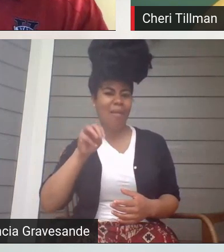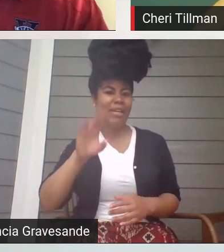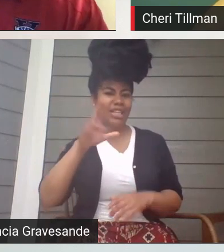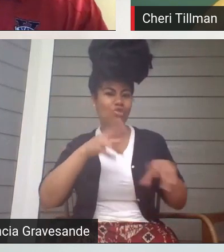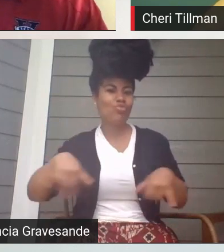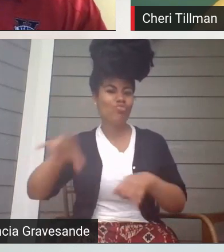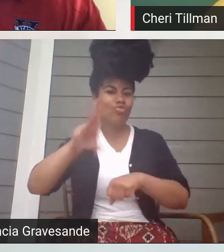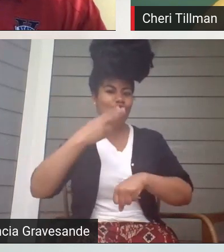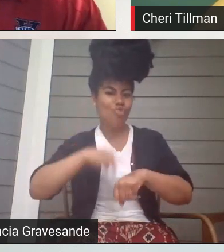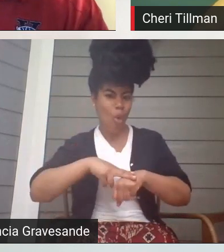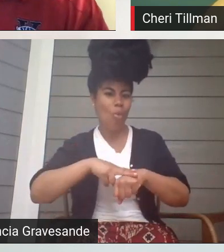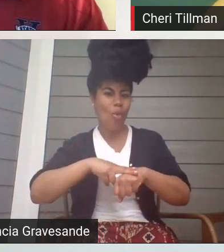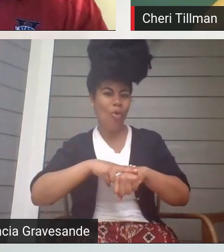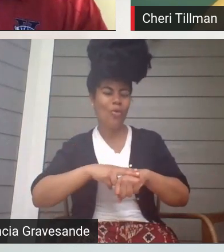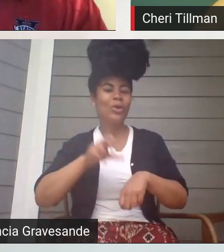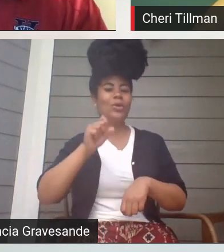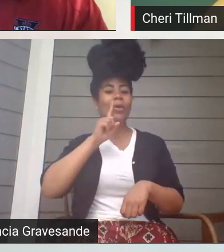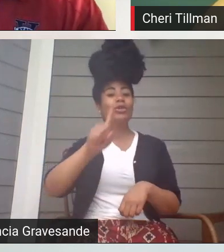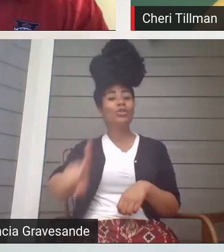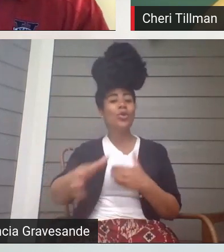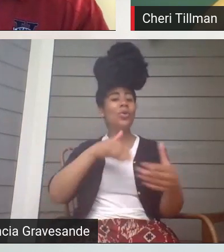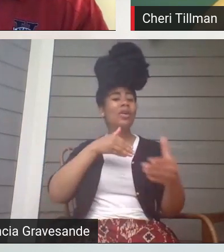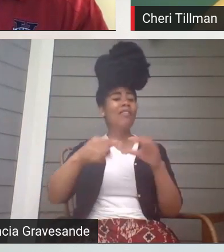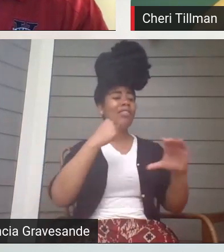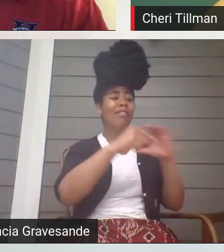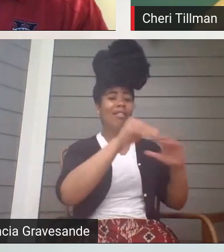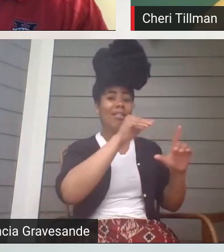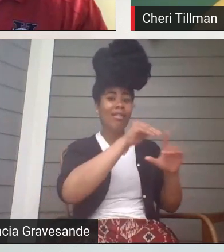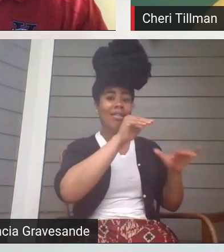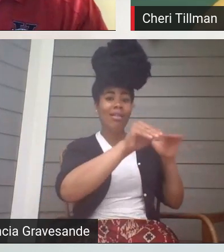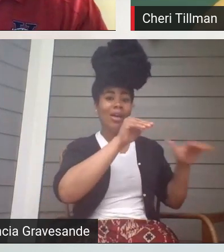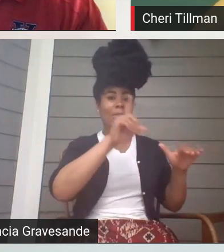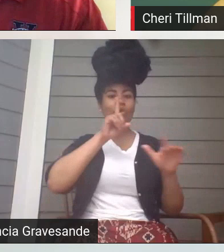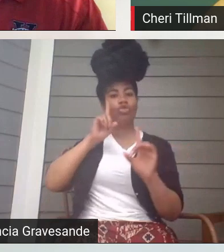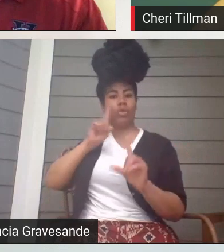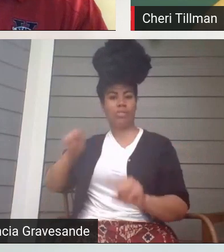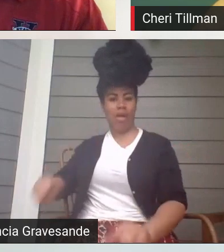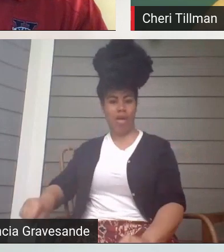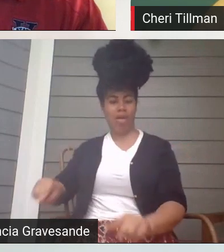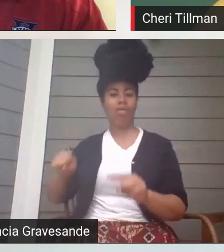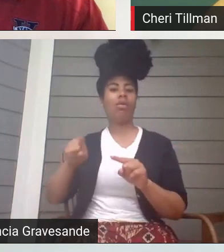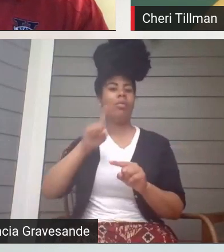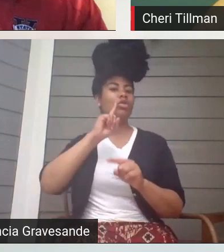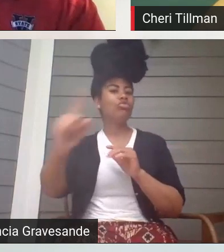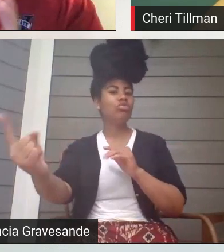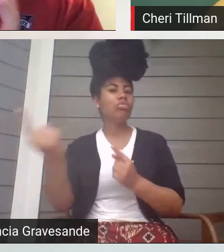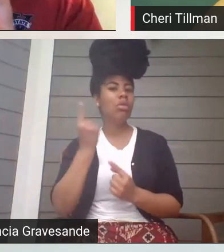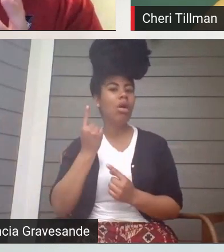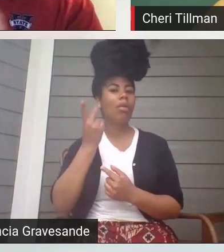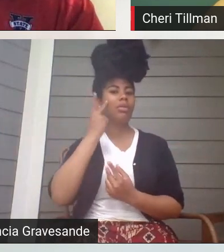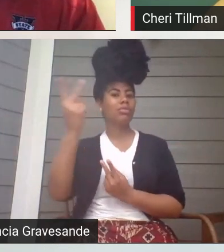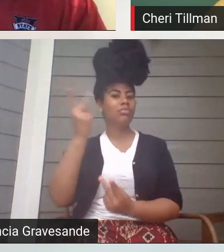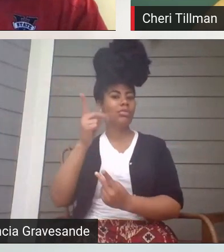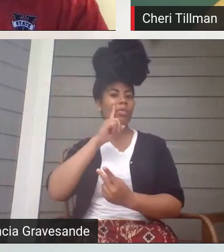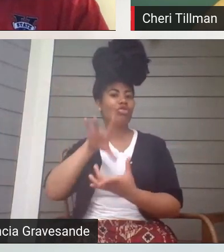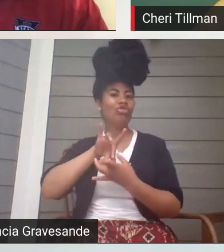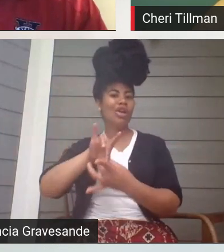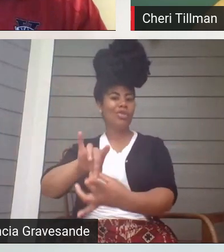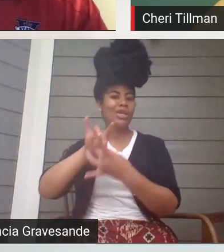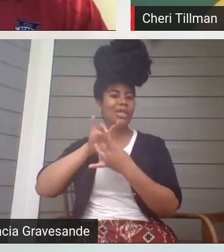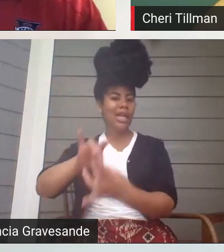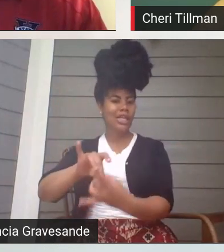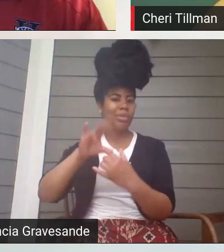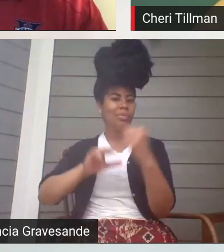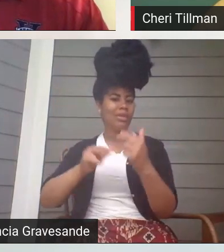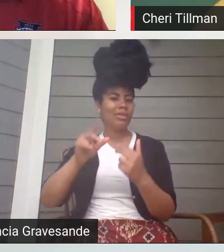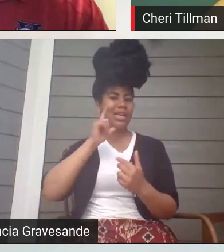embarrassed in front of peers. So make sure you're responding to those emails and those outreach and coming in and seeing us. And making that relationship. It's a two-way street.